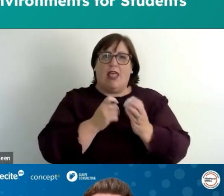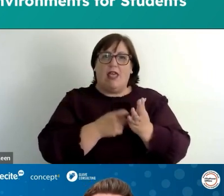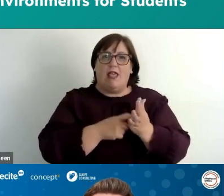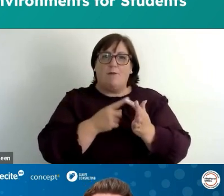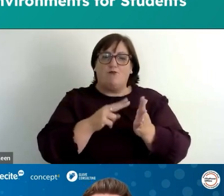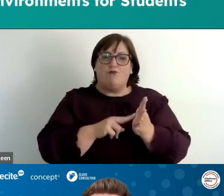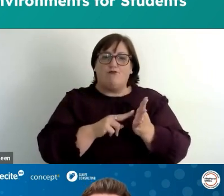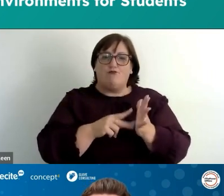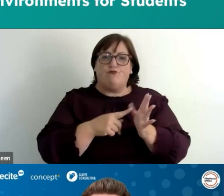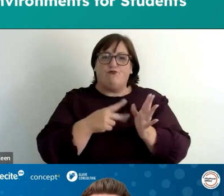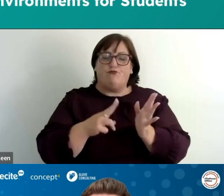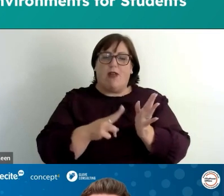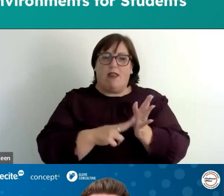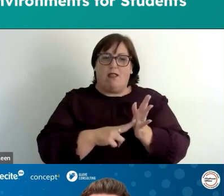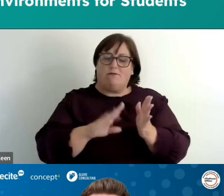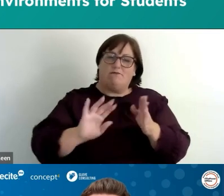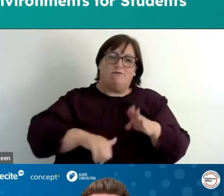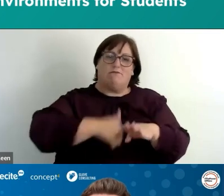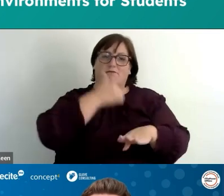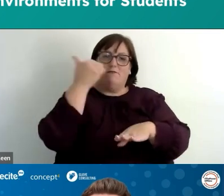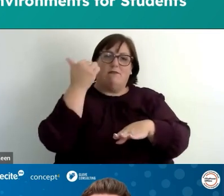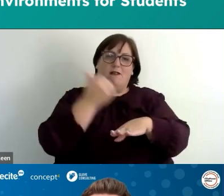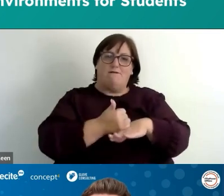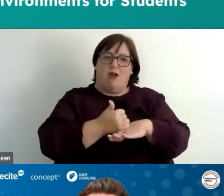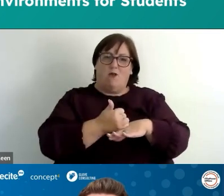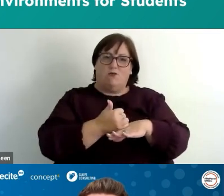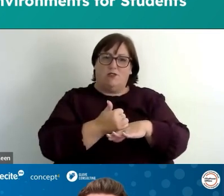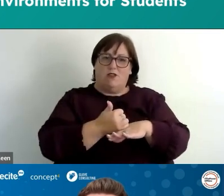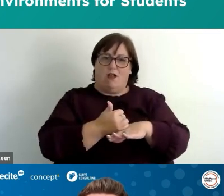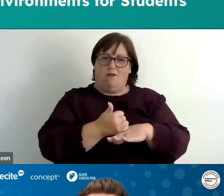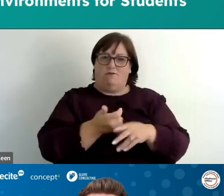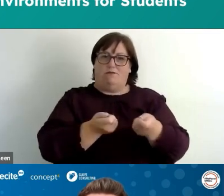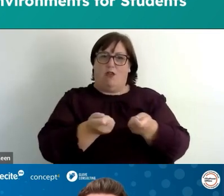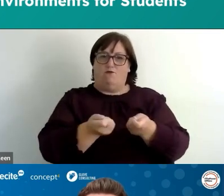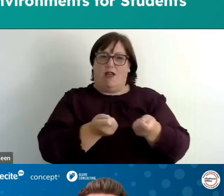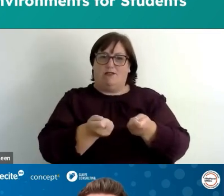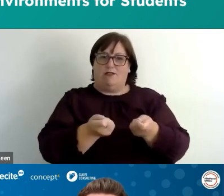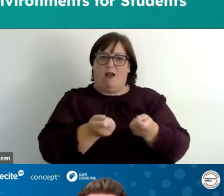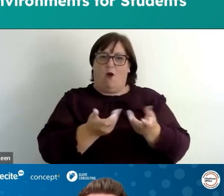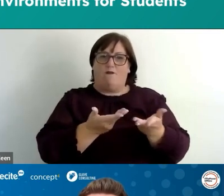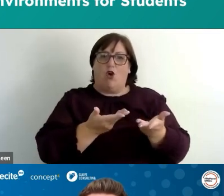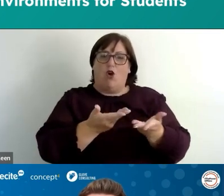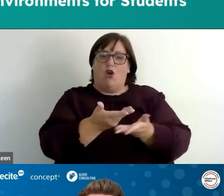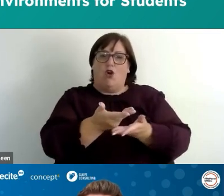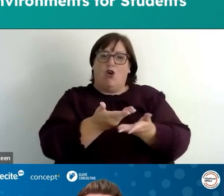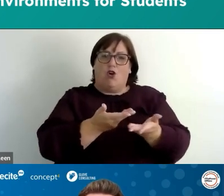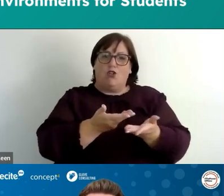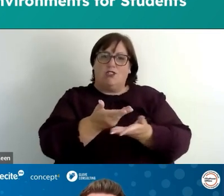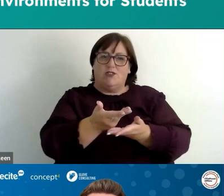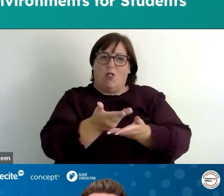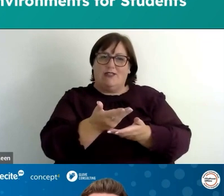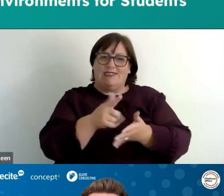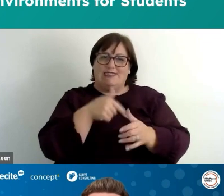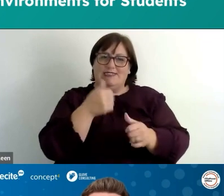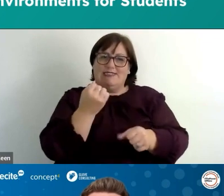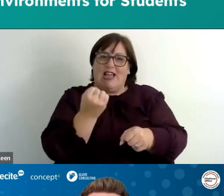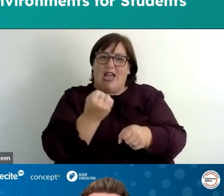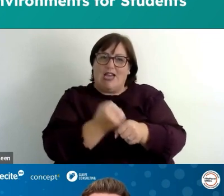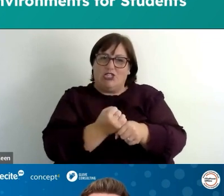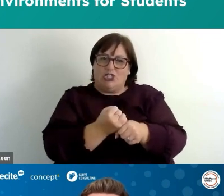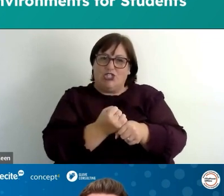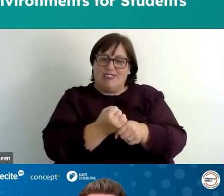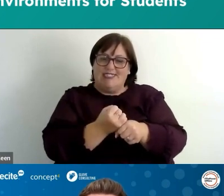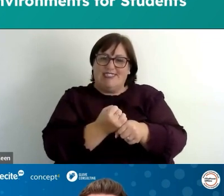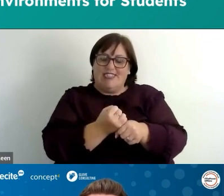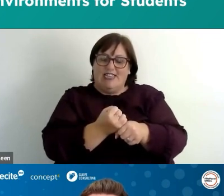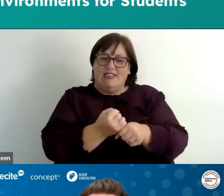the founder and director of Good Consulting. We are a education focused communications agency, and I'll be chatting